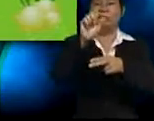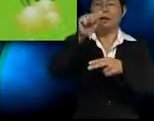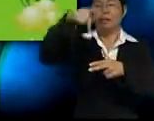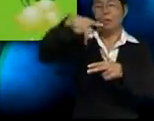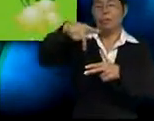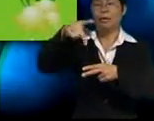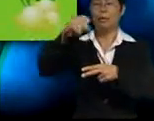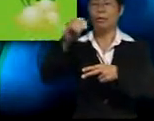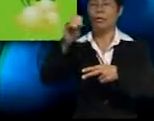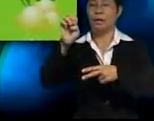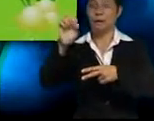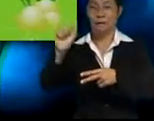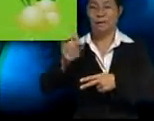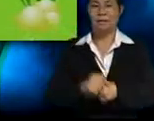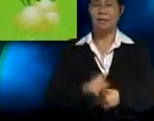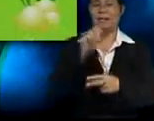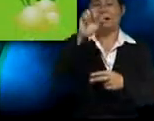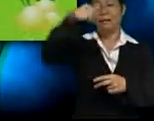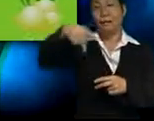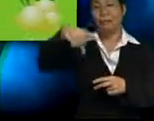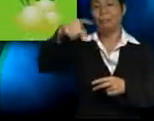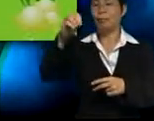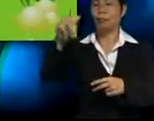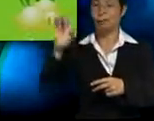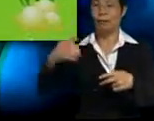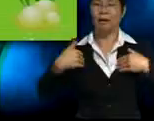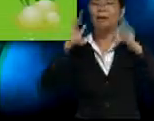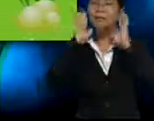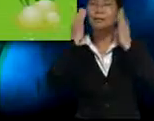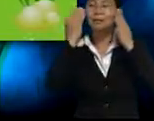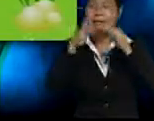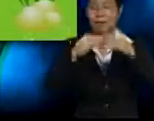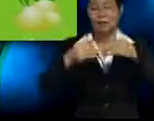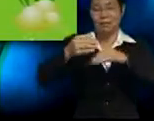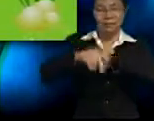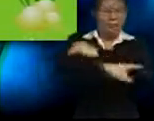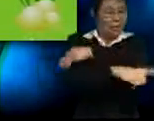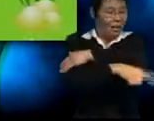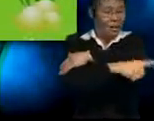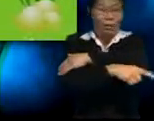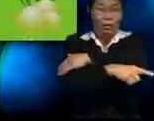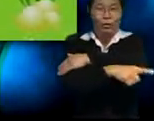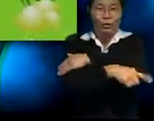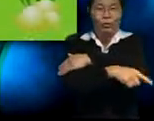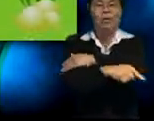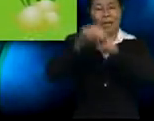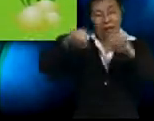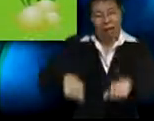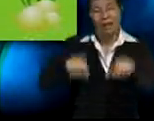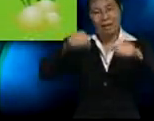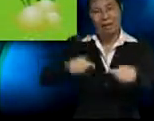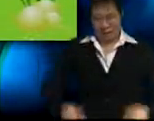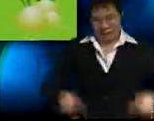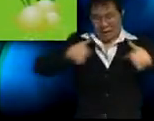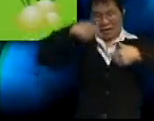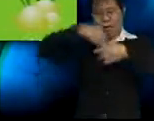tadpoles. Tadpoles have gills and a tail, features that enable them to